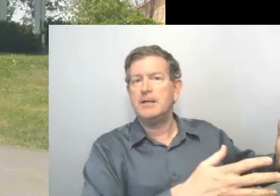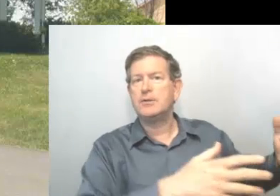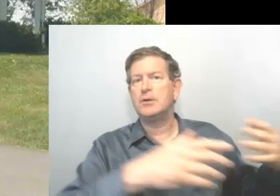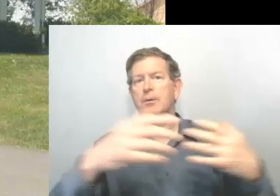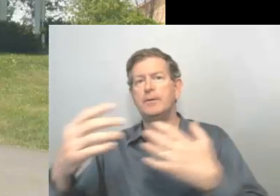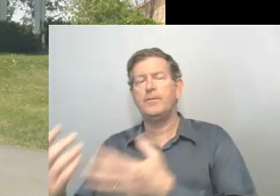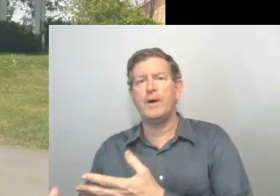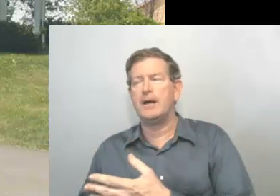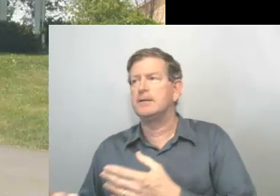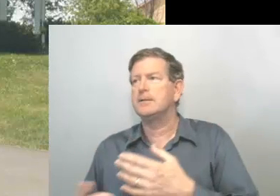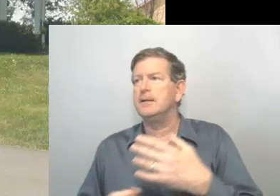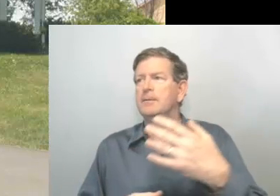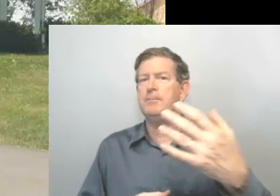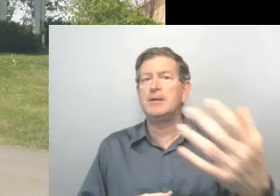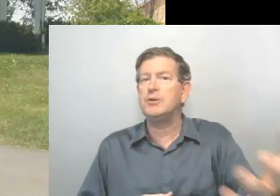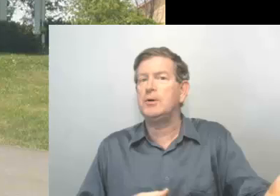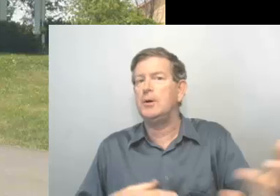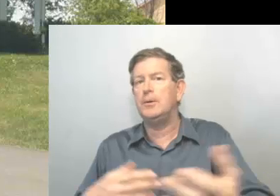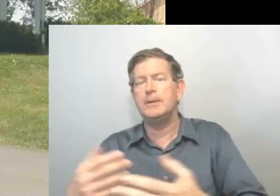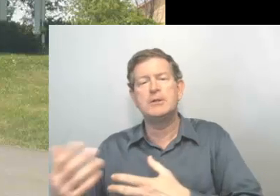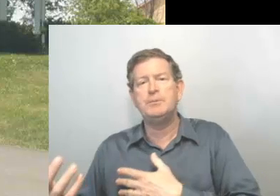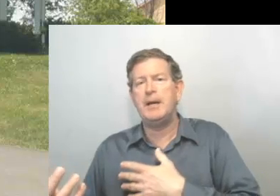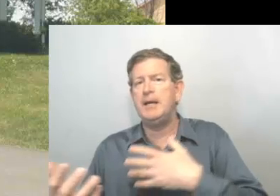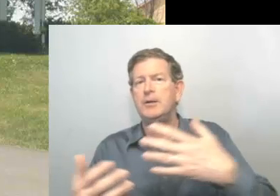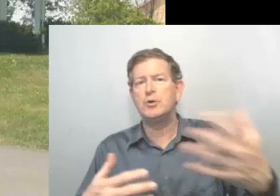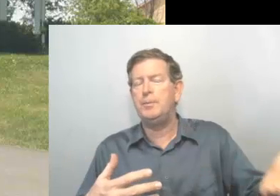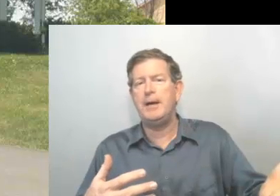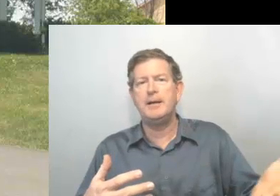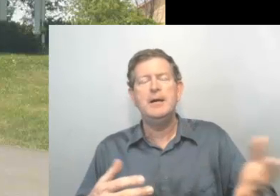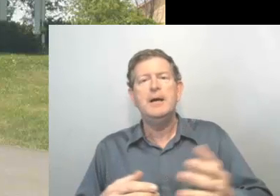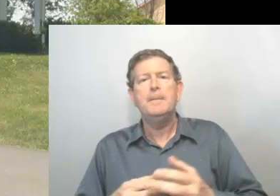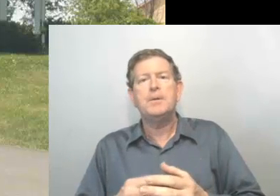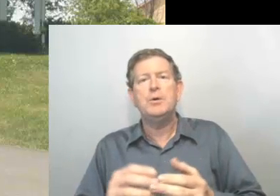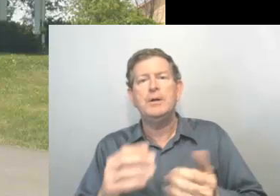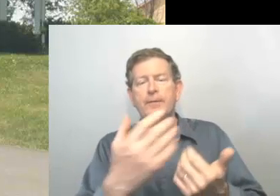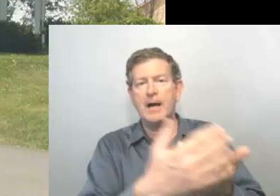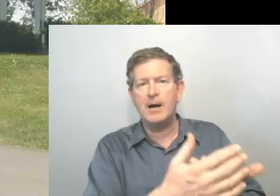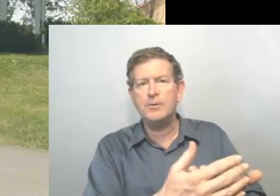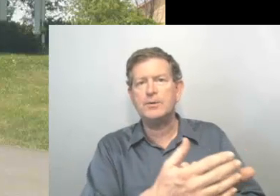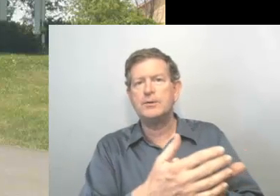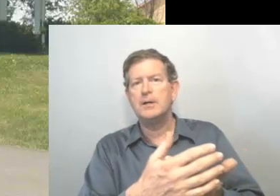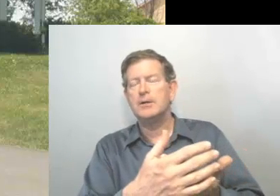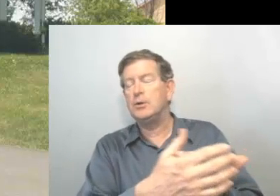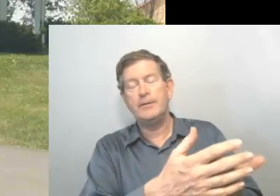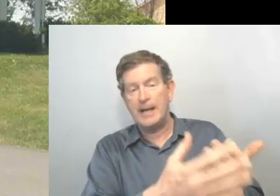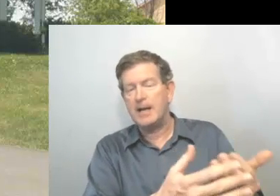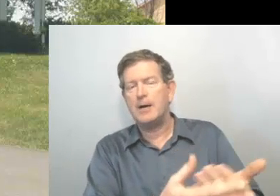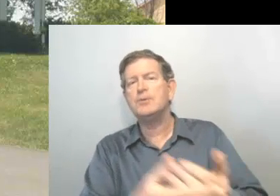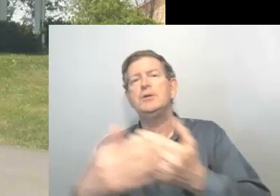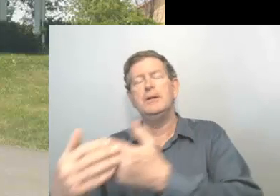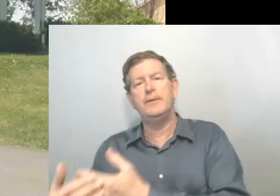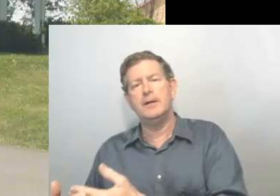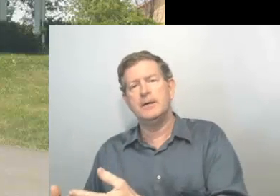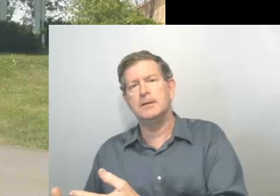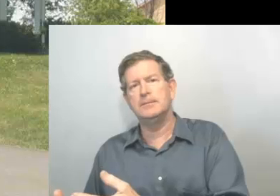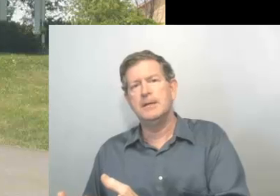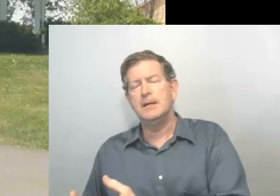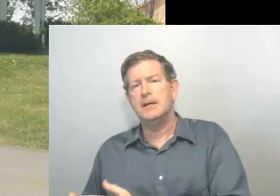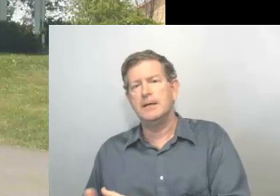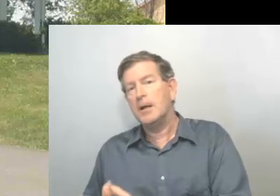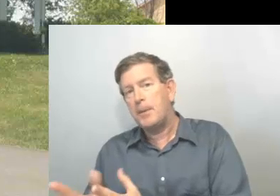United States or in France, in Mexico, in Spain, in Japan? Do you live in the house? Do you live in a house? Do you live